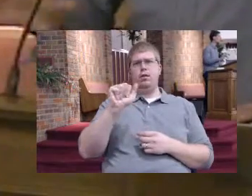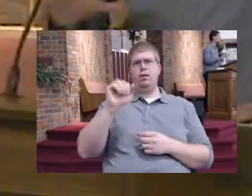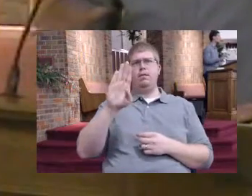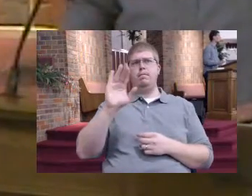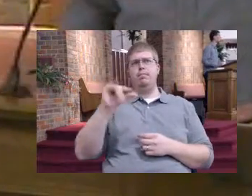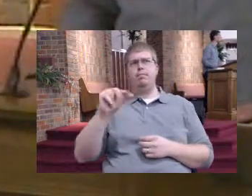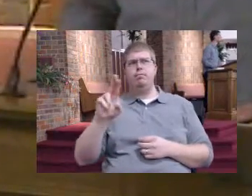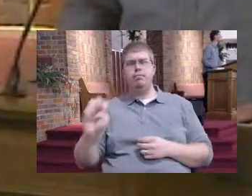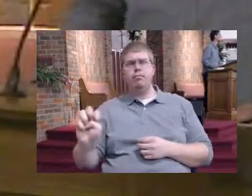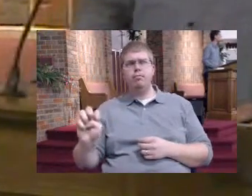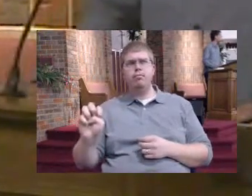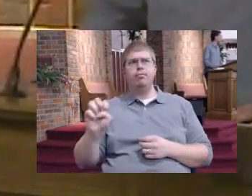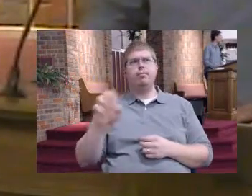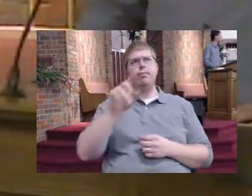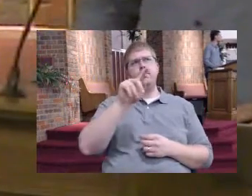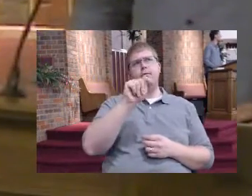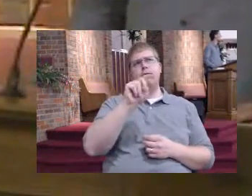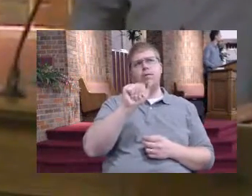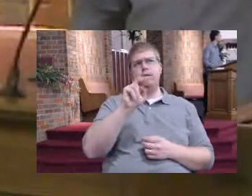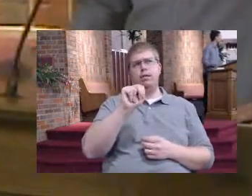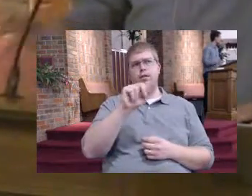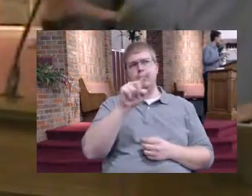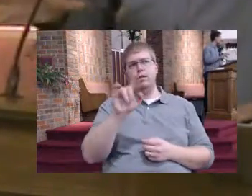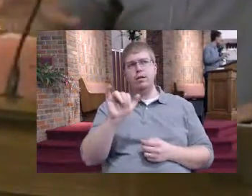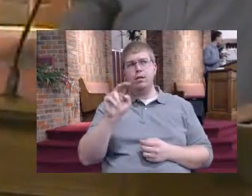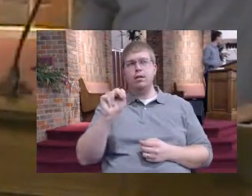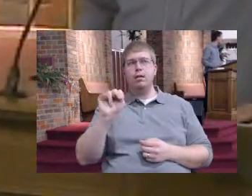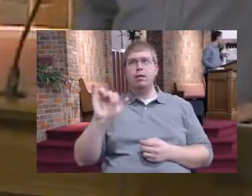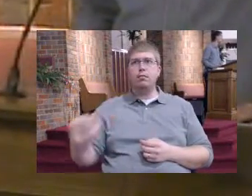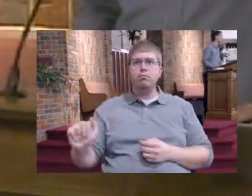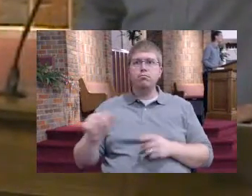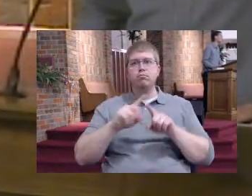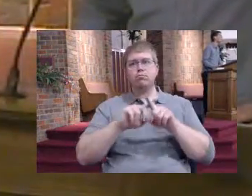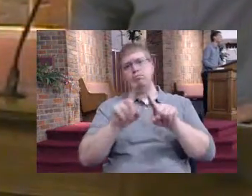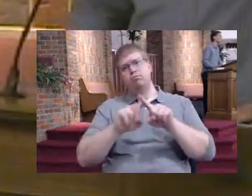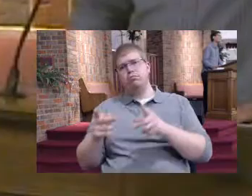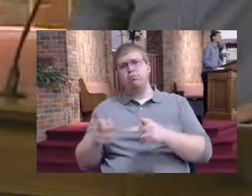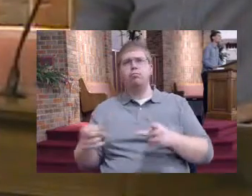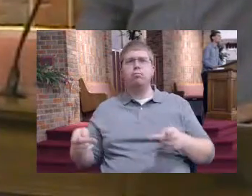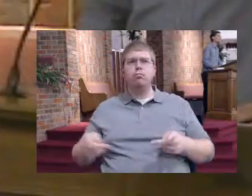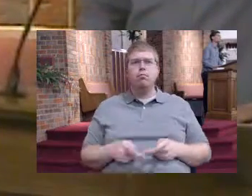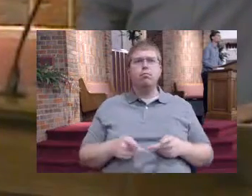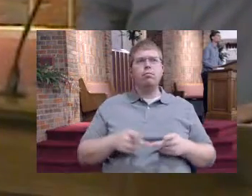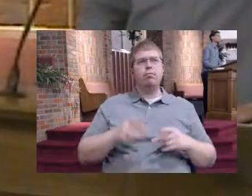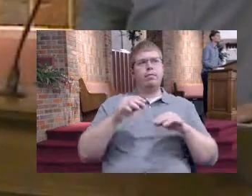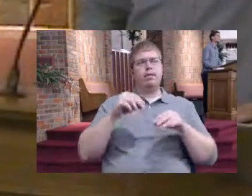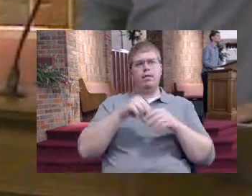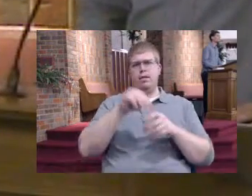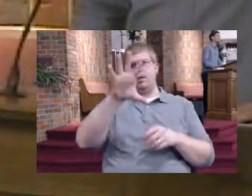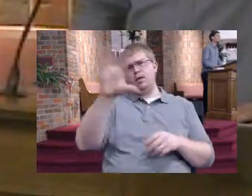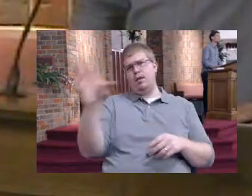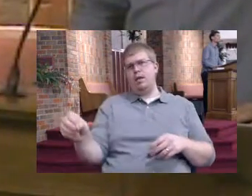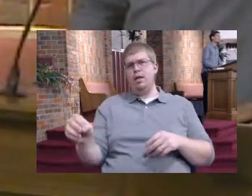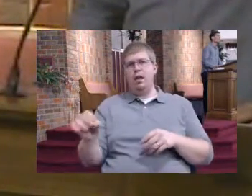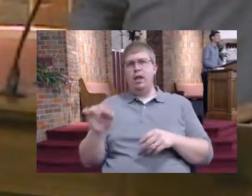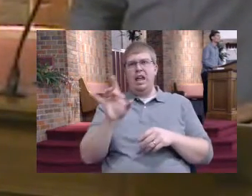and different places. Tabora was among those. And after we did the research on the 8 or 10 different places,